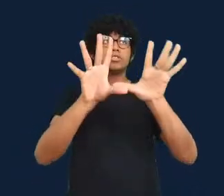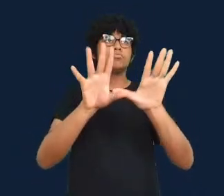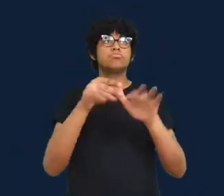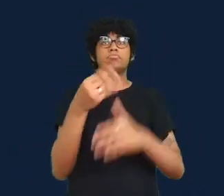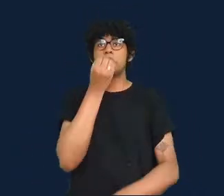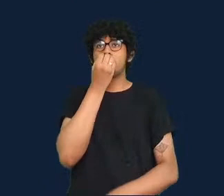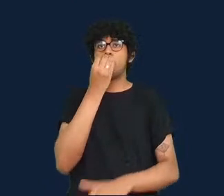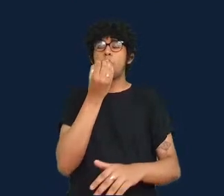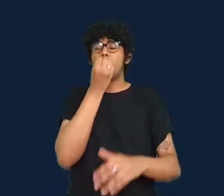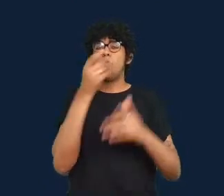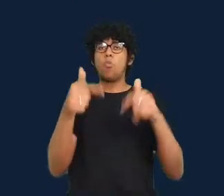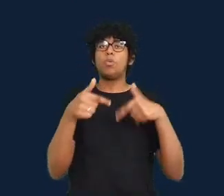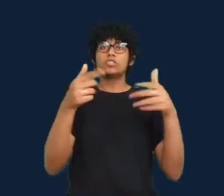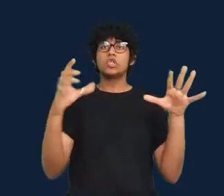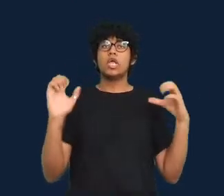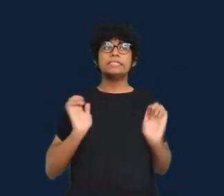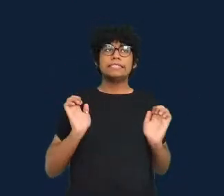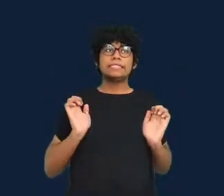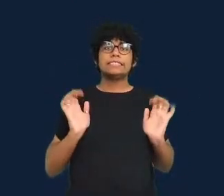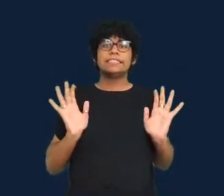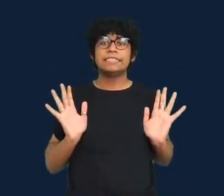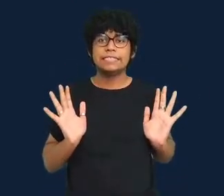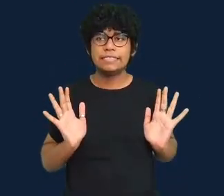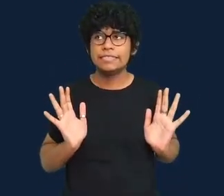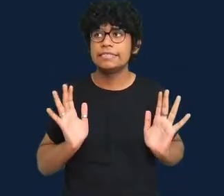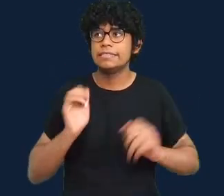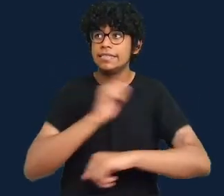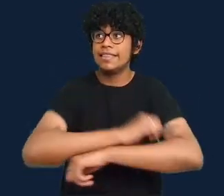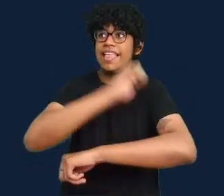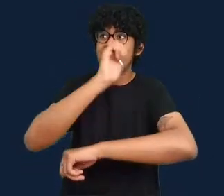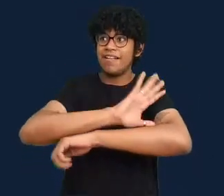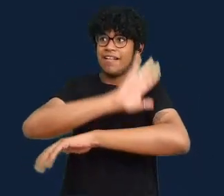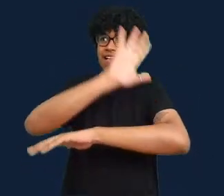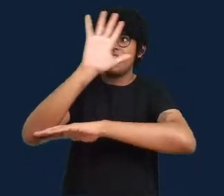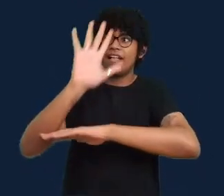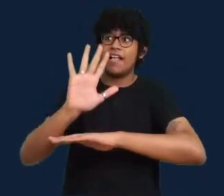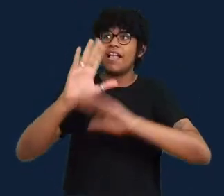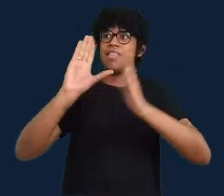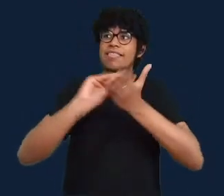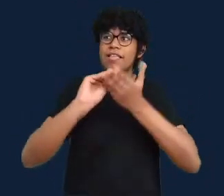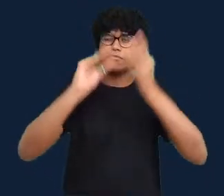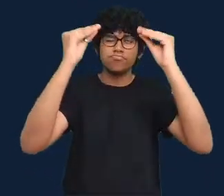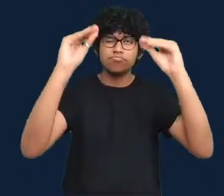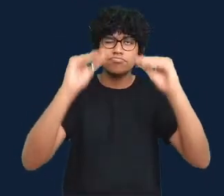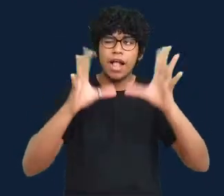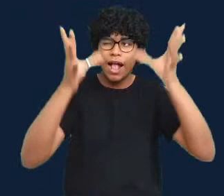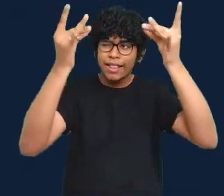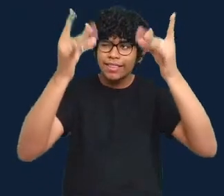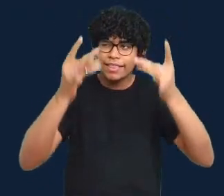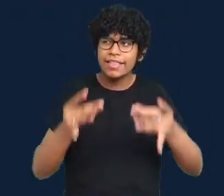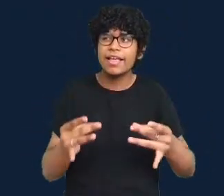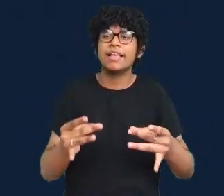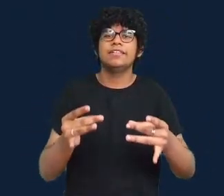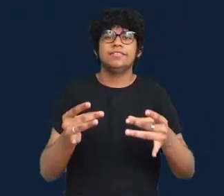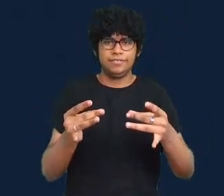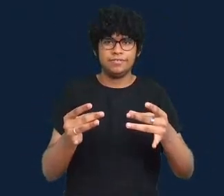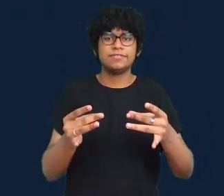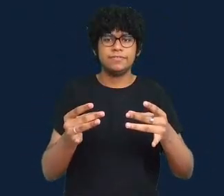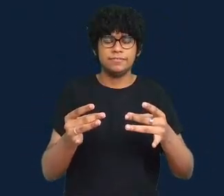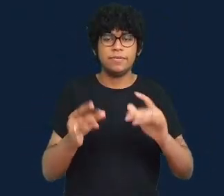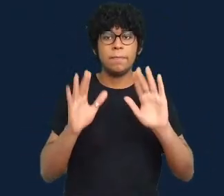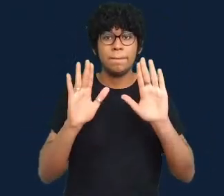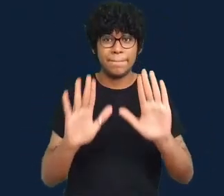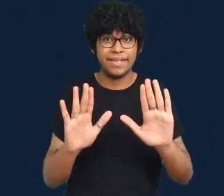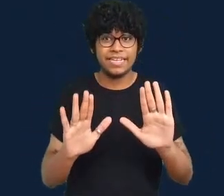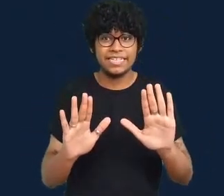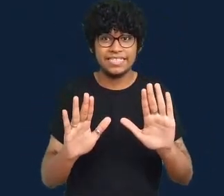graphs, and if you don't have any another text or context about